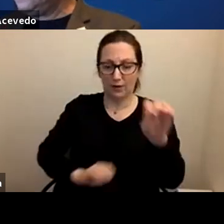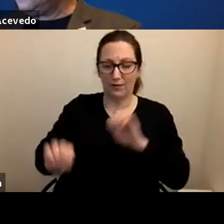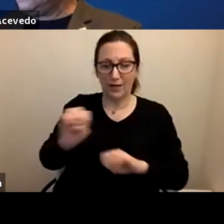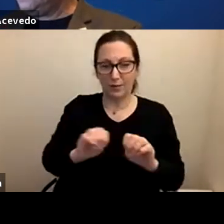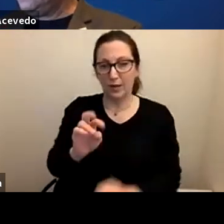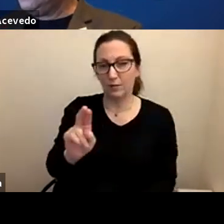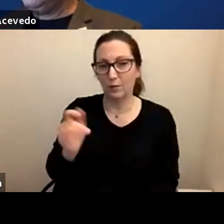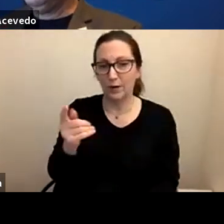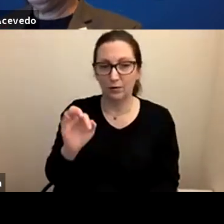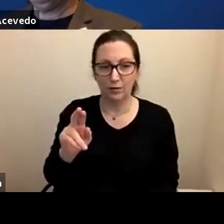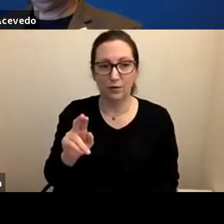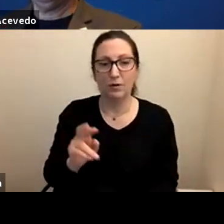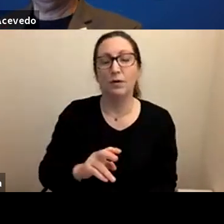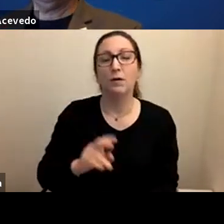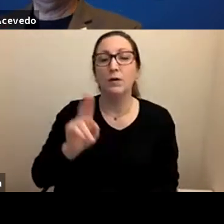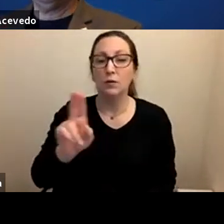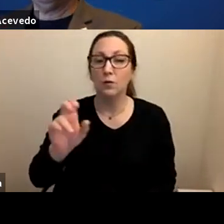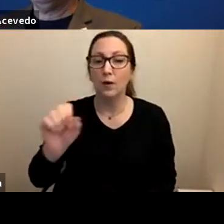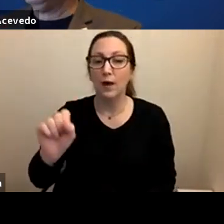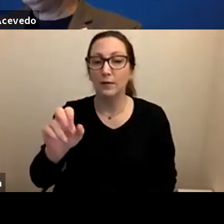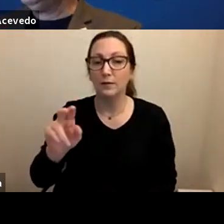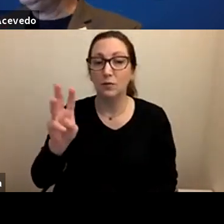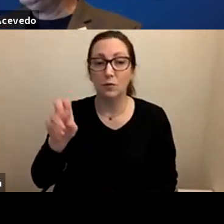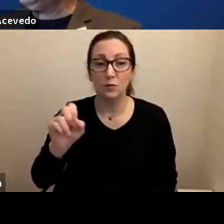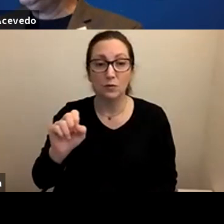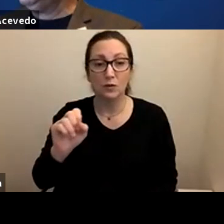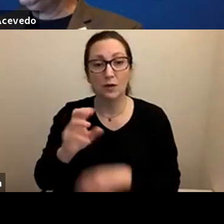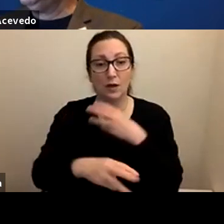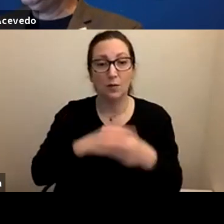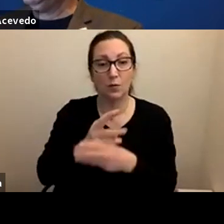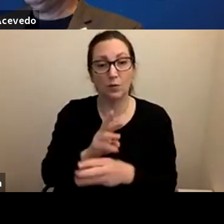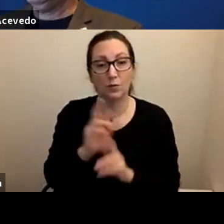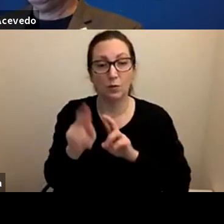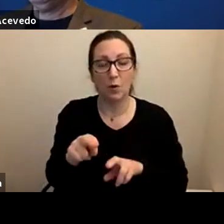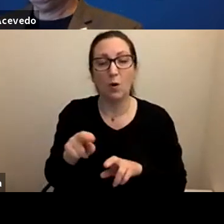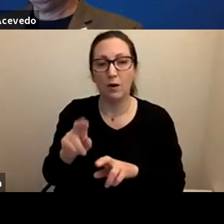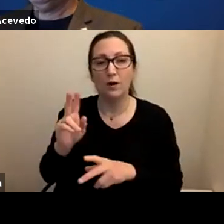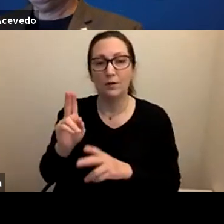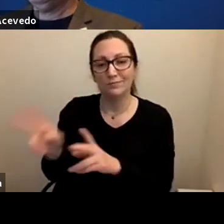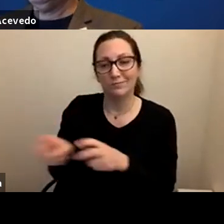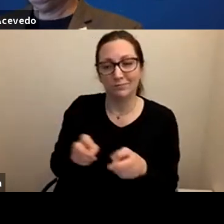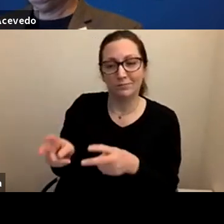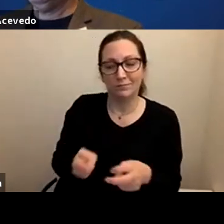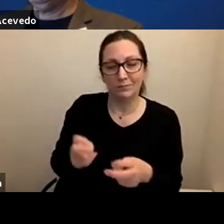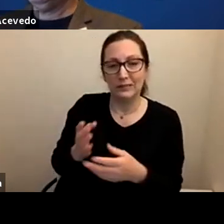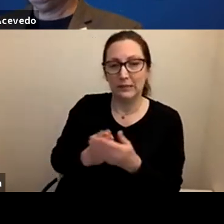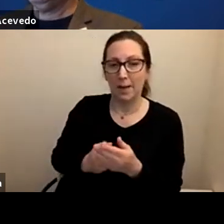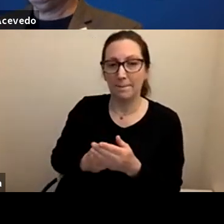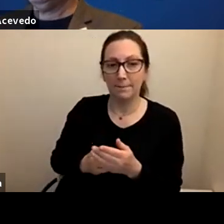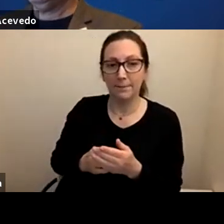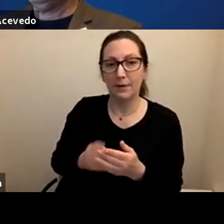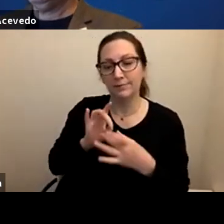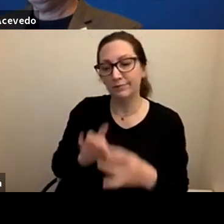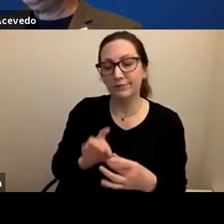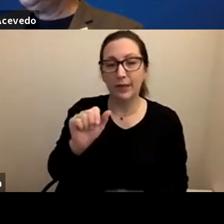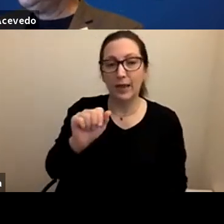World Report uses a specific subset of those, often involving access to AP classes and things